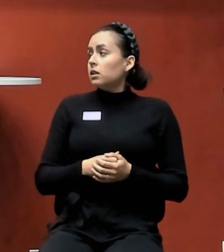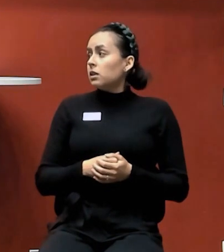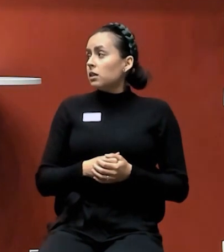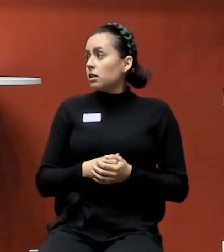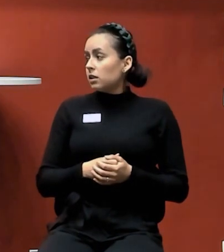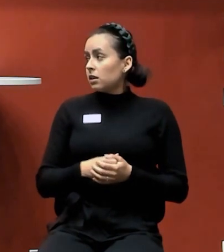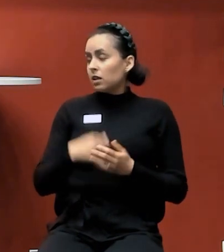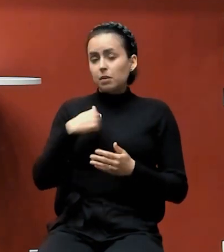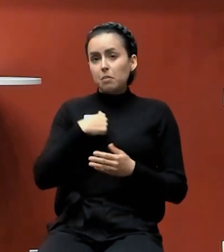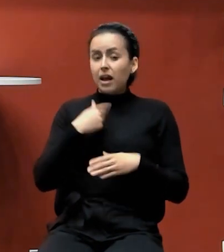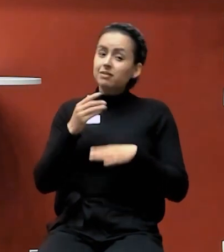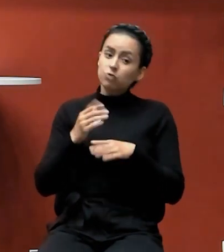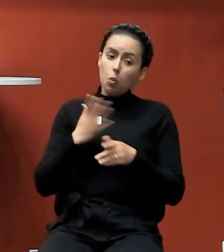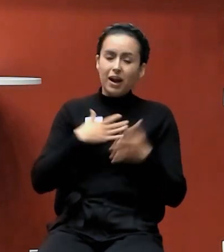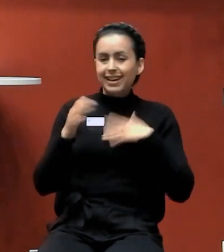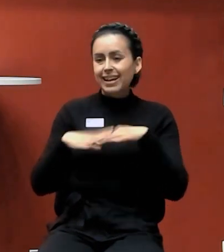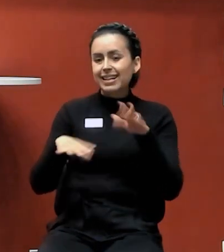I'm using my hands a lot when I talk.